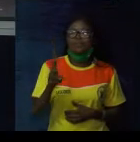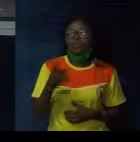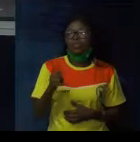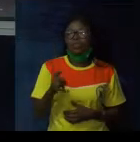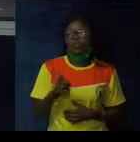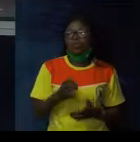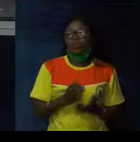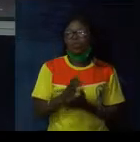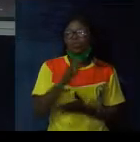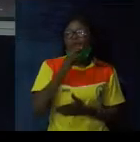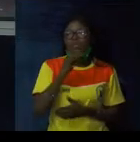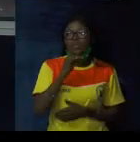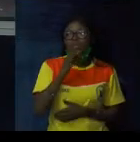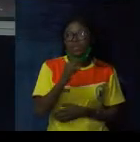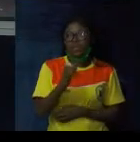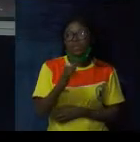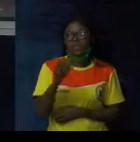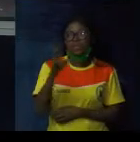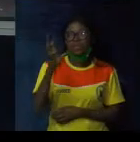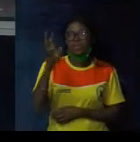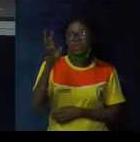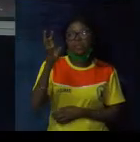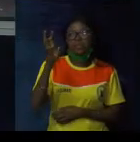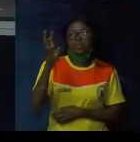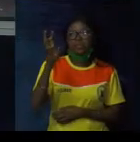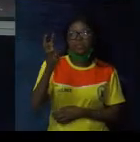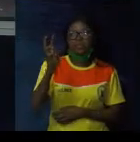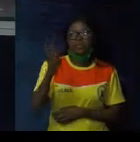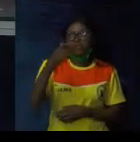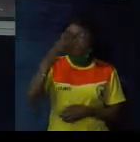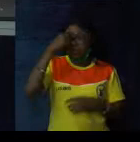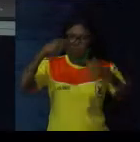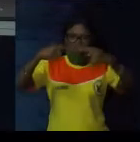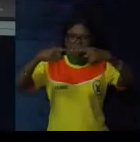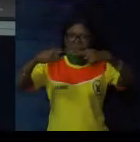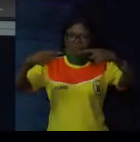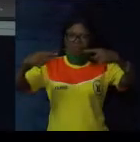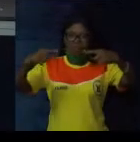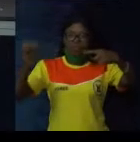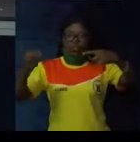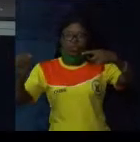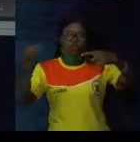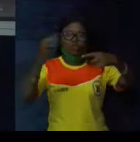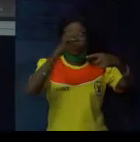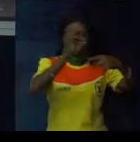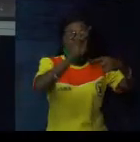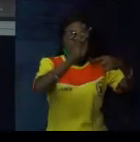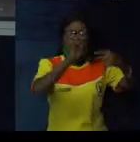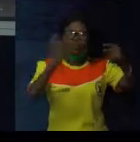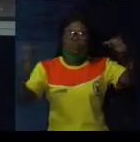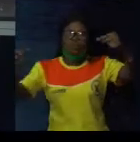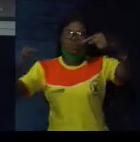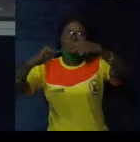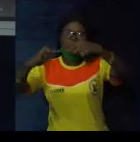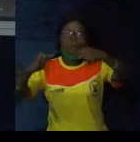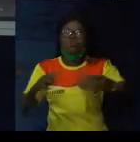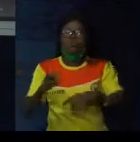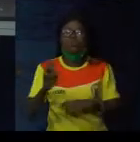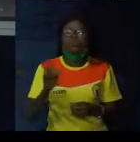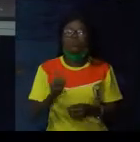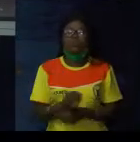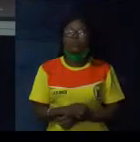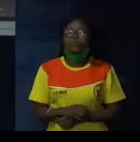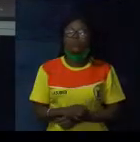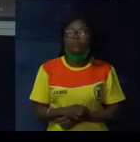of them. Well, the correct answer is 6, because vertically opposite angles are recognized with the